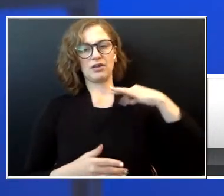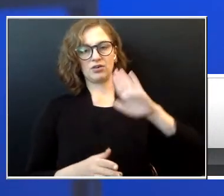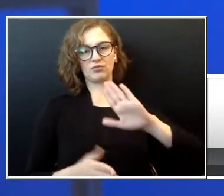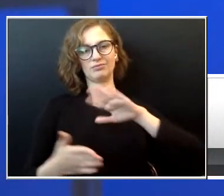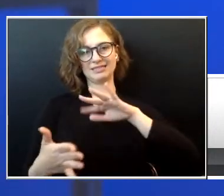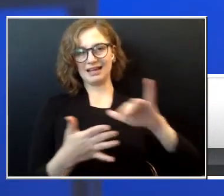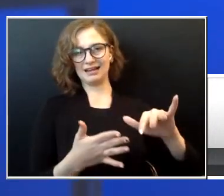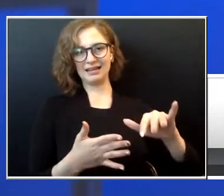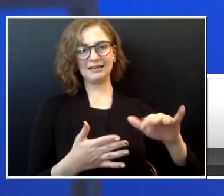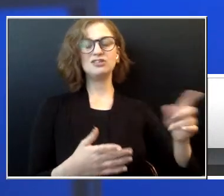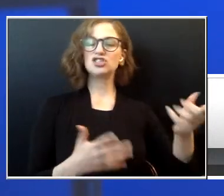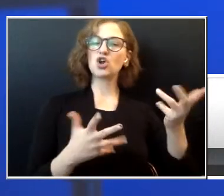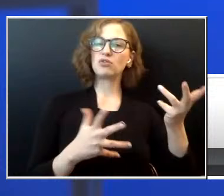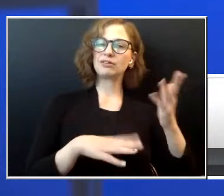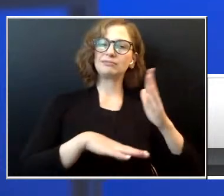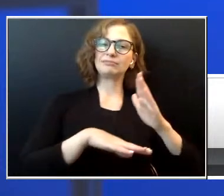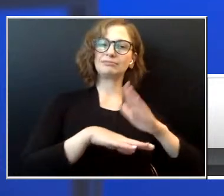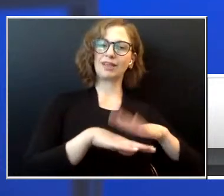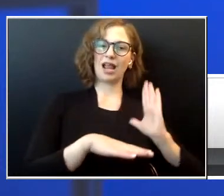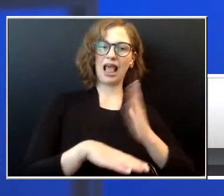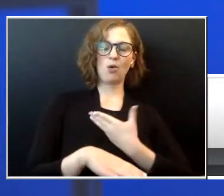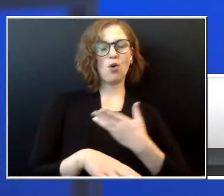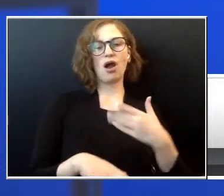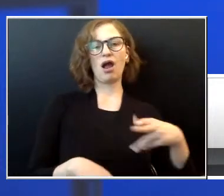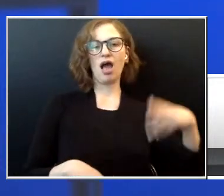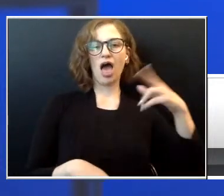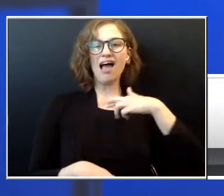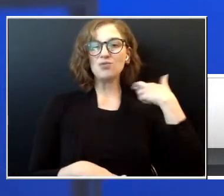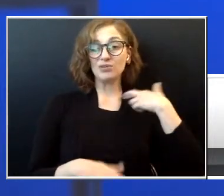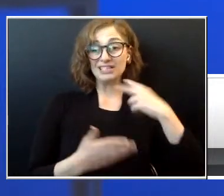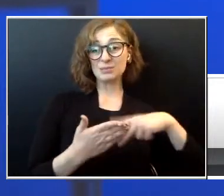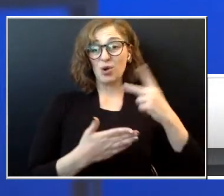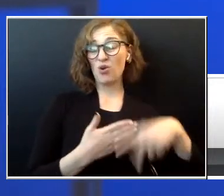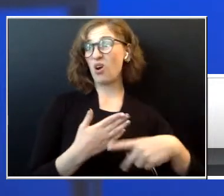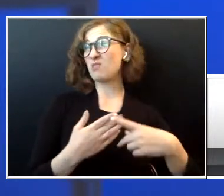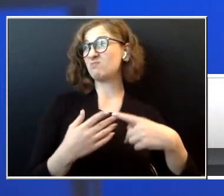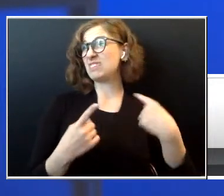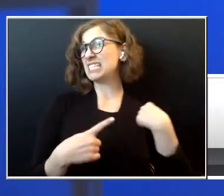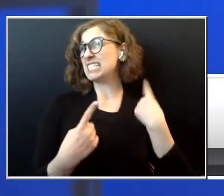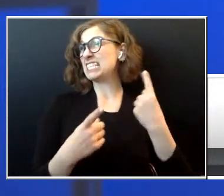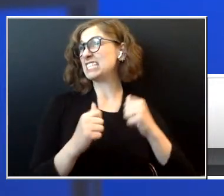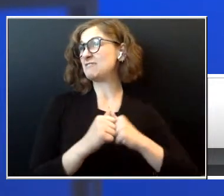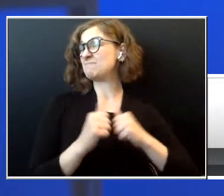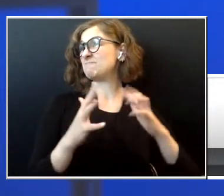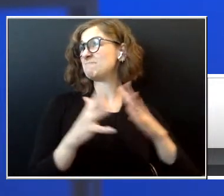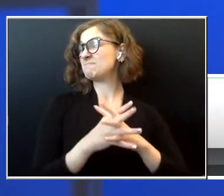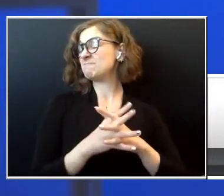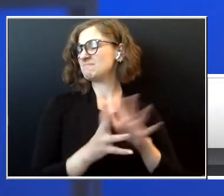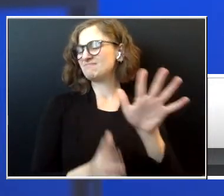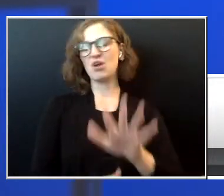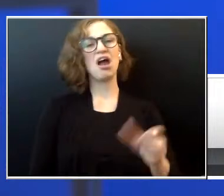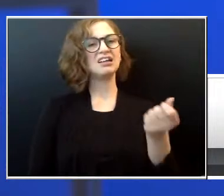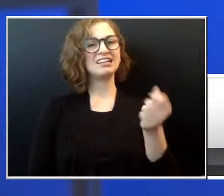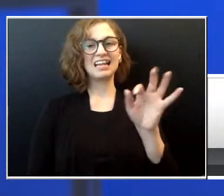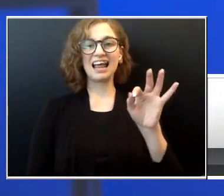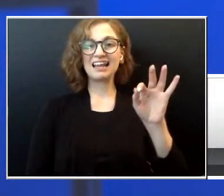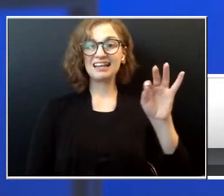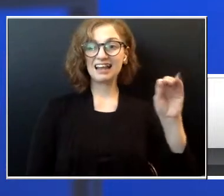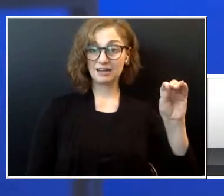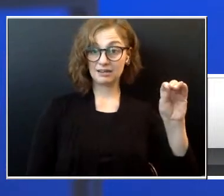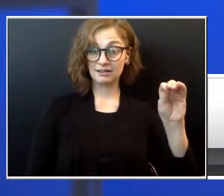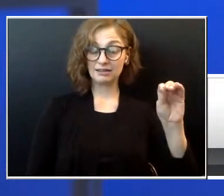high-risk program practically since its inception around 1990. And she not only had